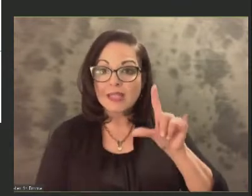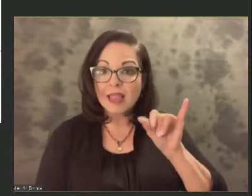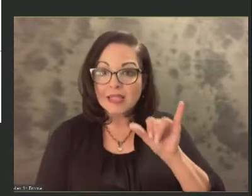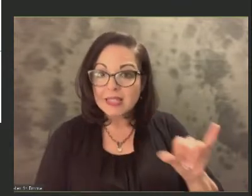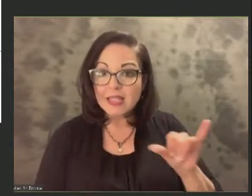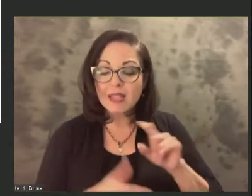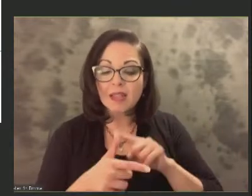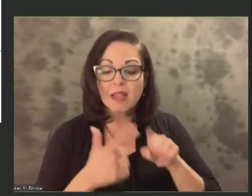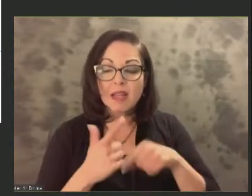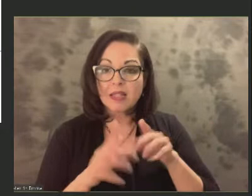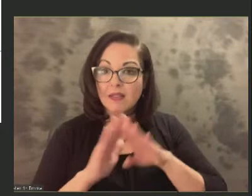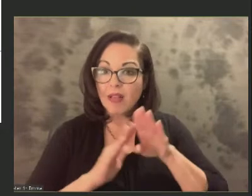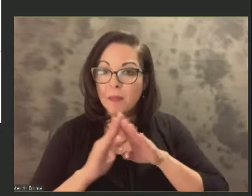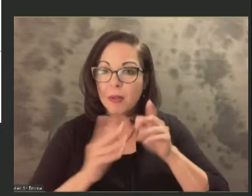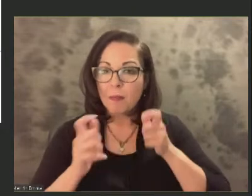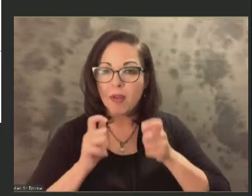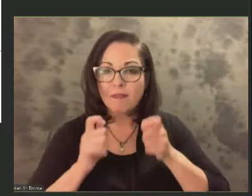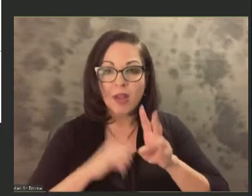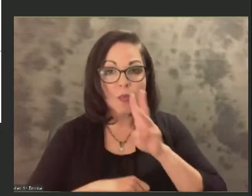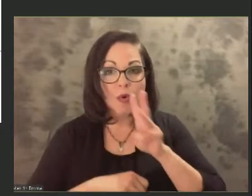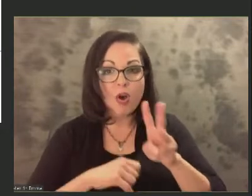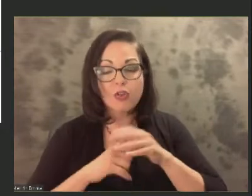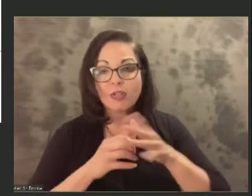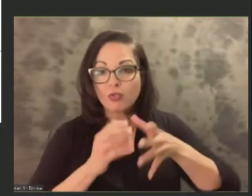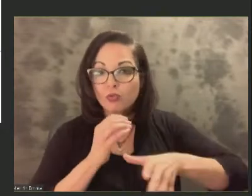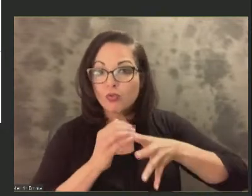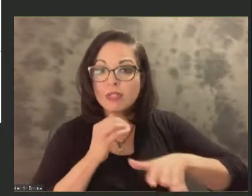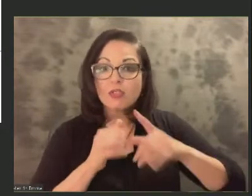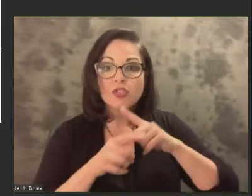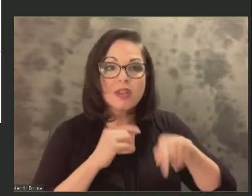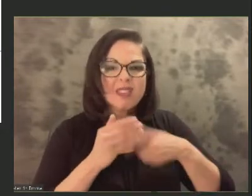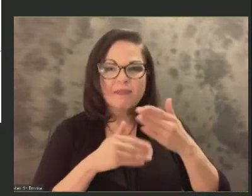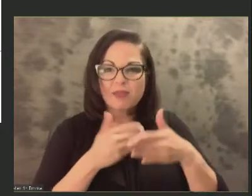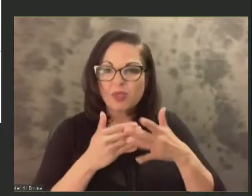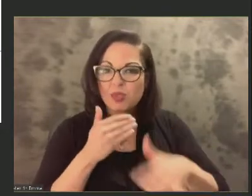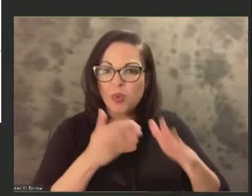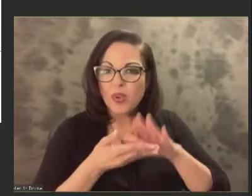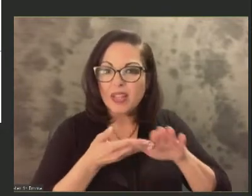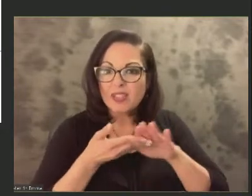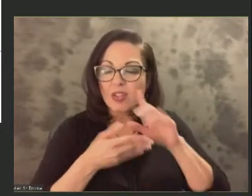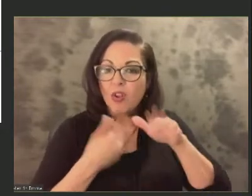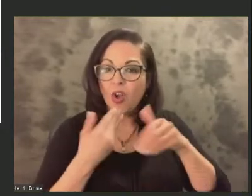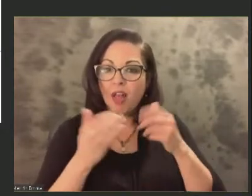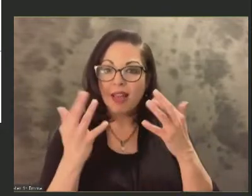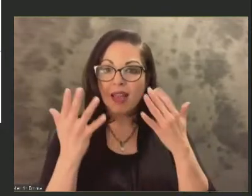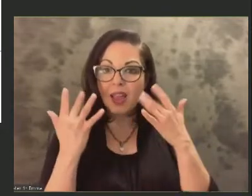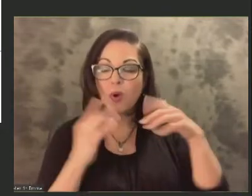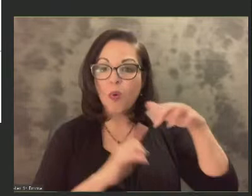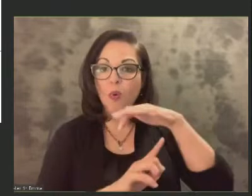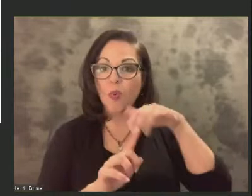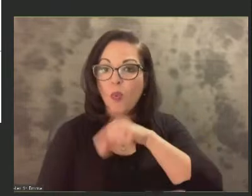and modifying water, sewage, and air quality standards, and instituting a